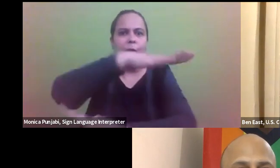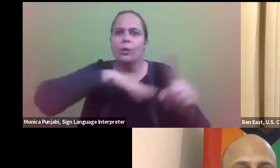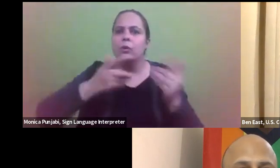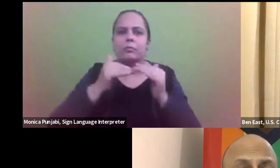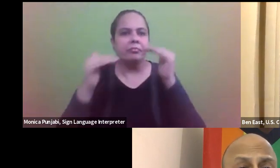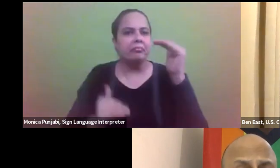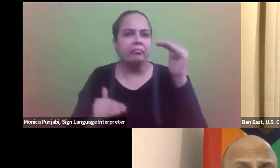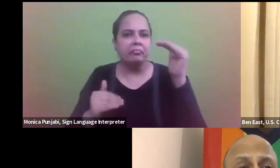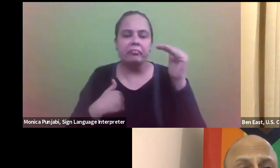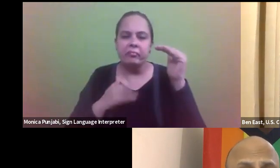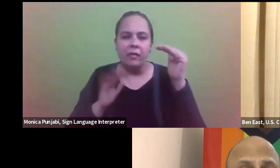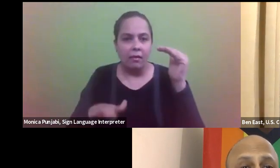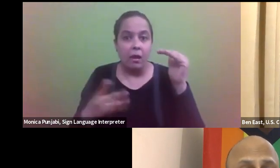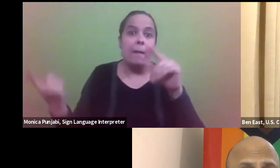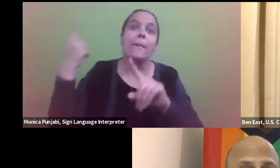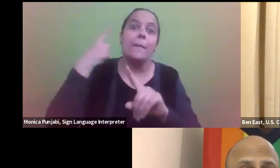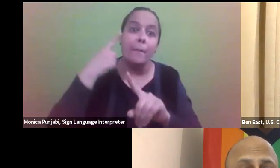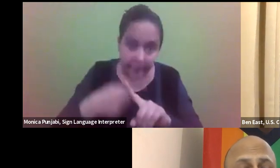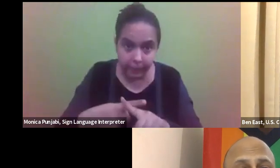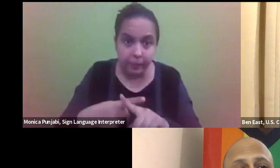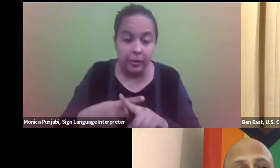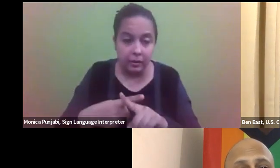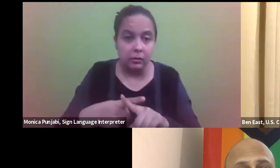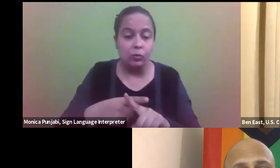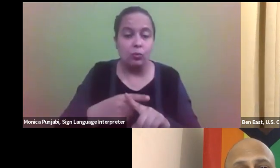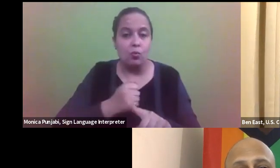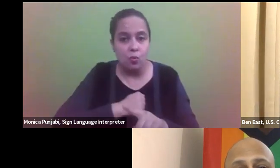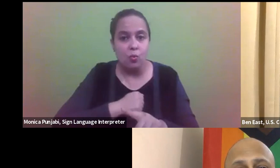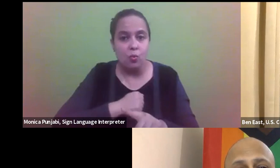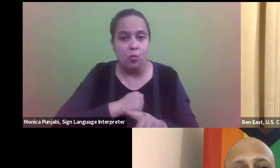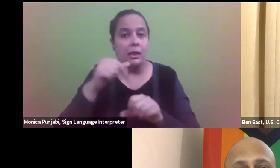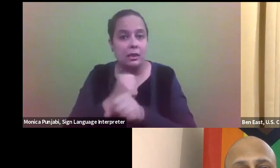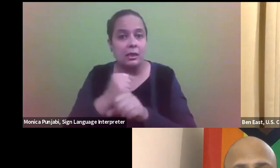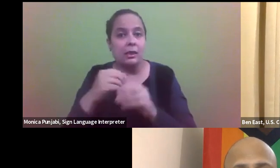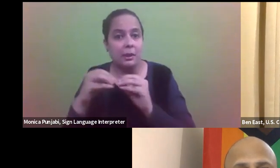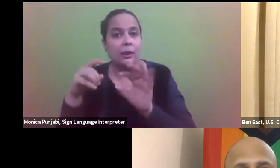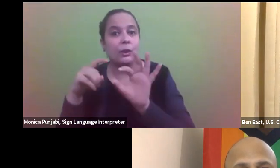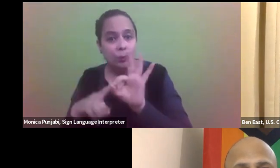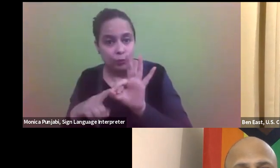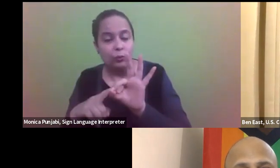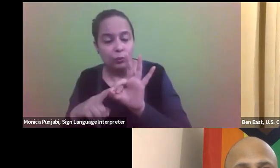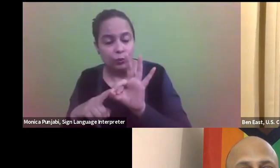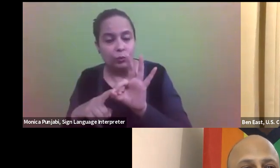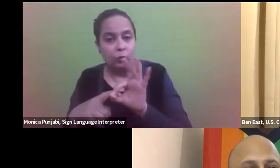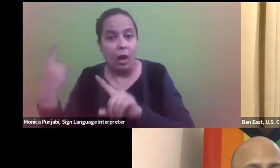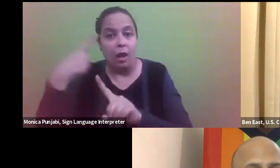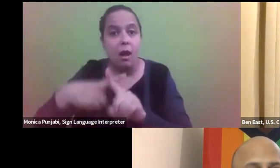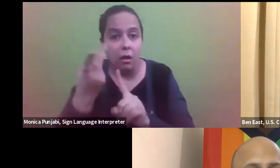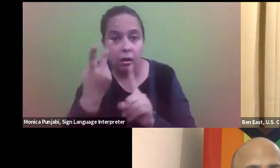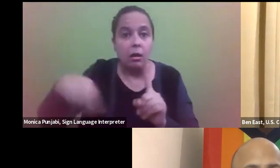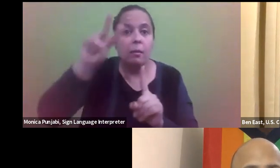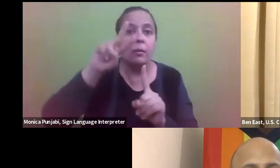person because of the stigma that I had faced. Because I faced the stigma of being Dalit when I was